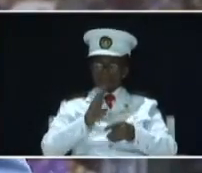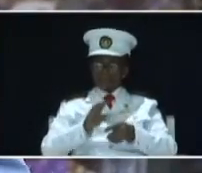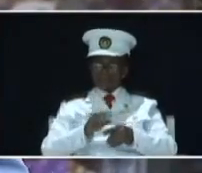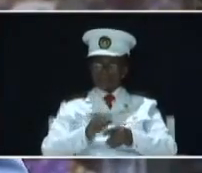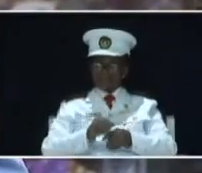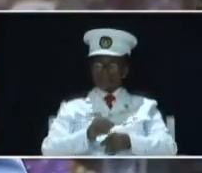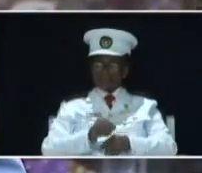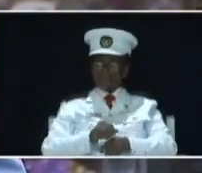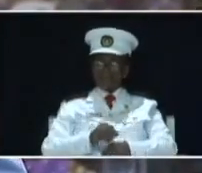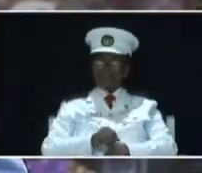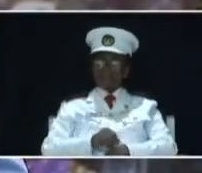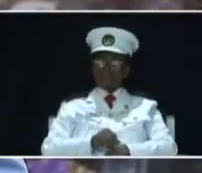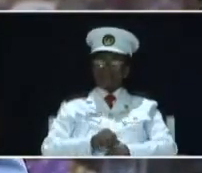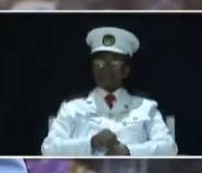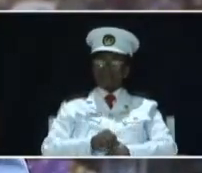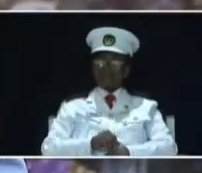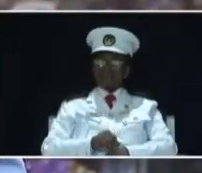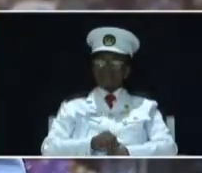becomes ashes.